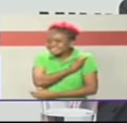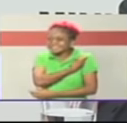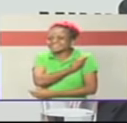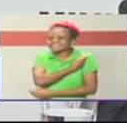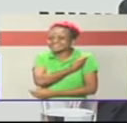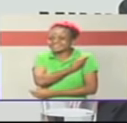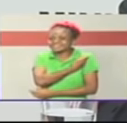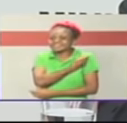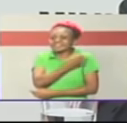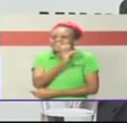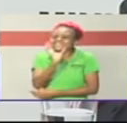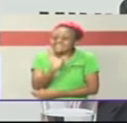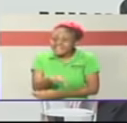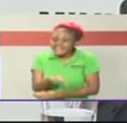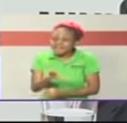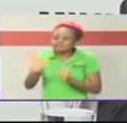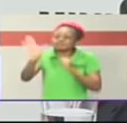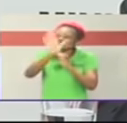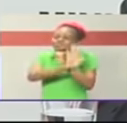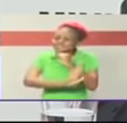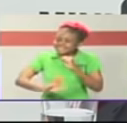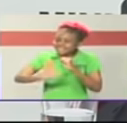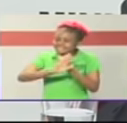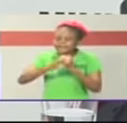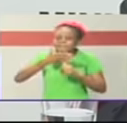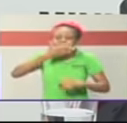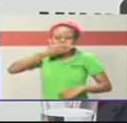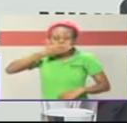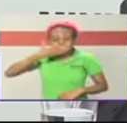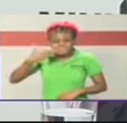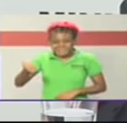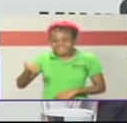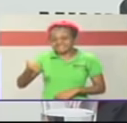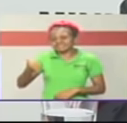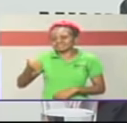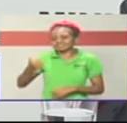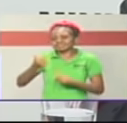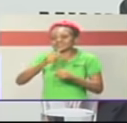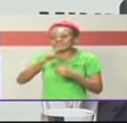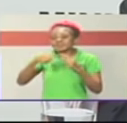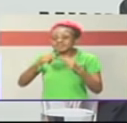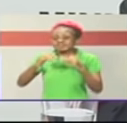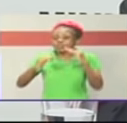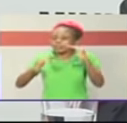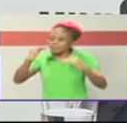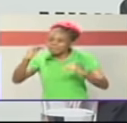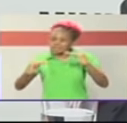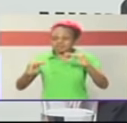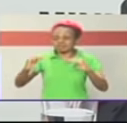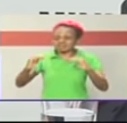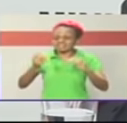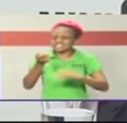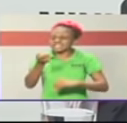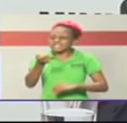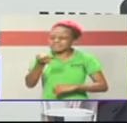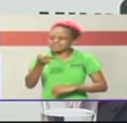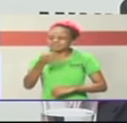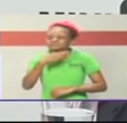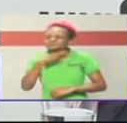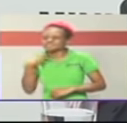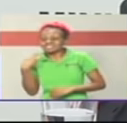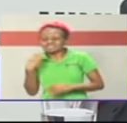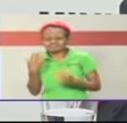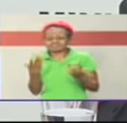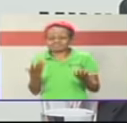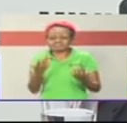of vaccines far, far, far outweigh the minuscule risk. and we